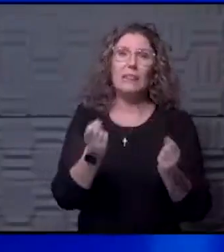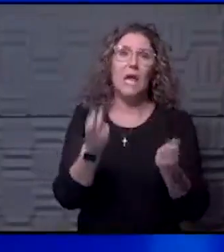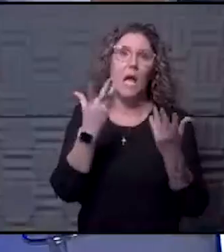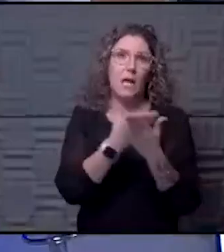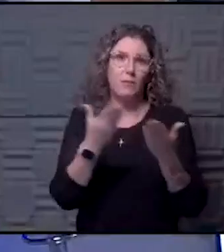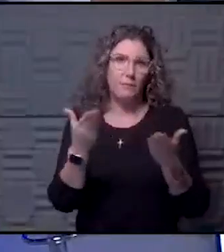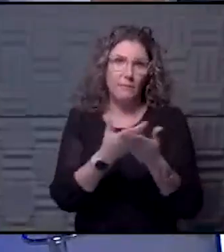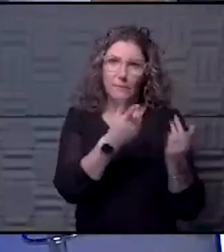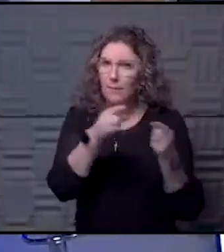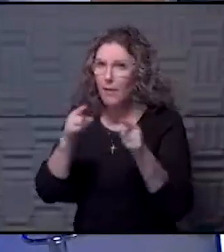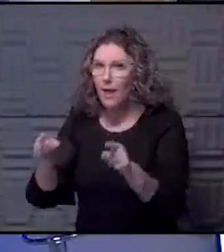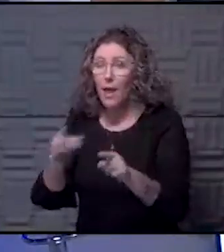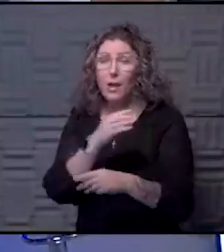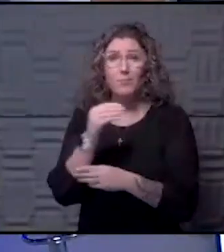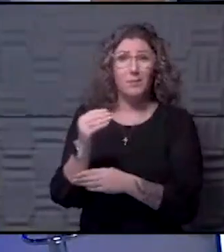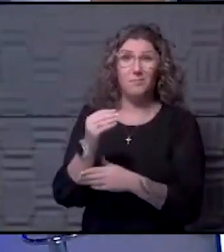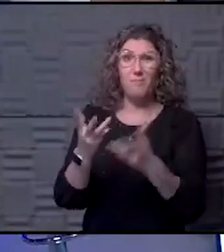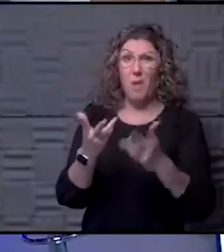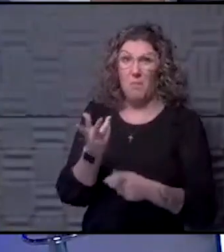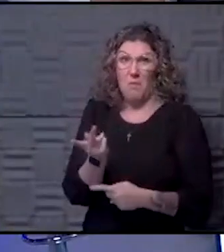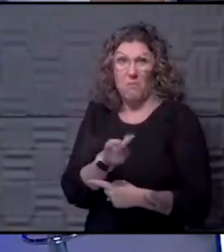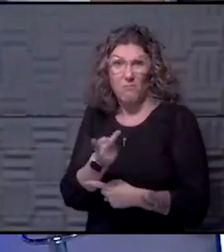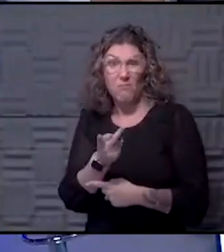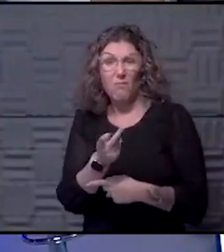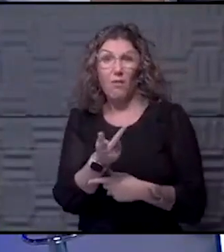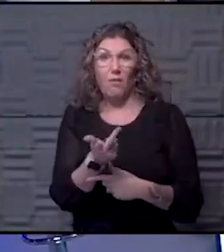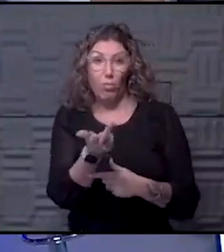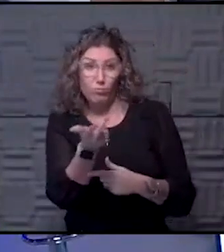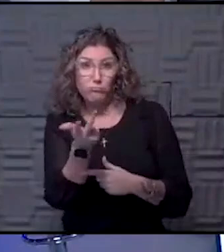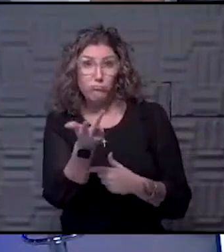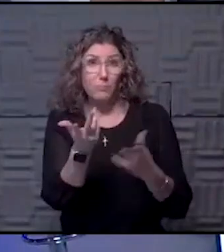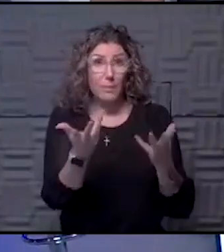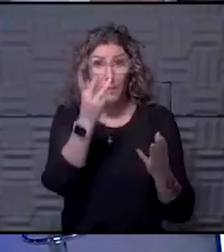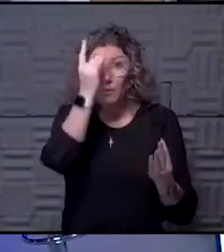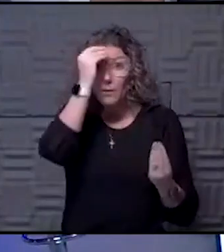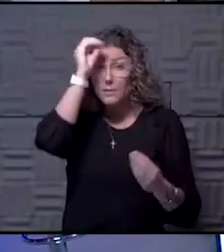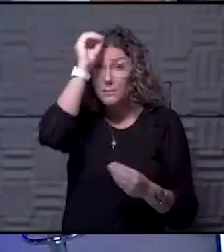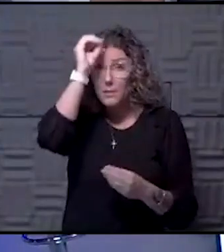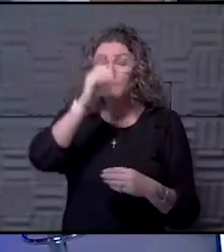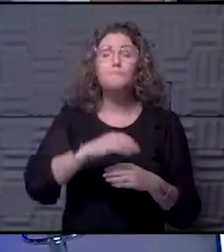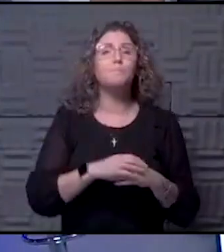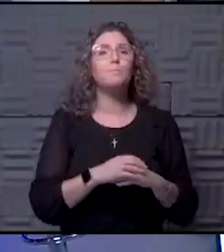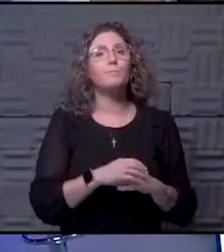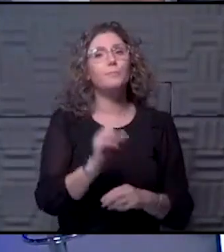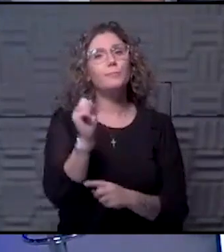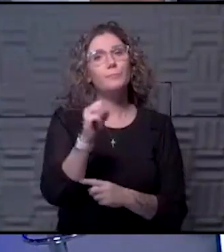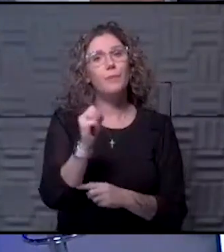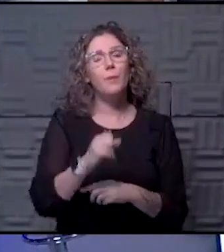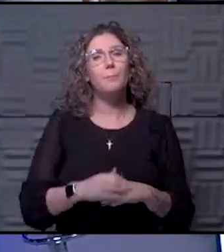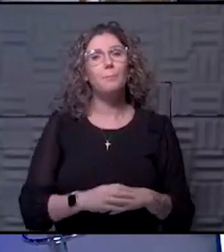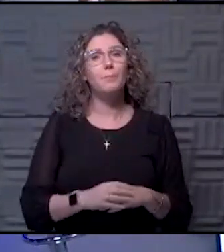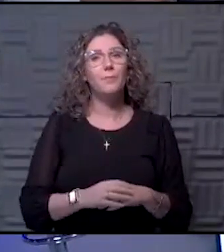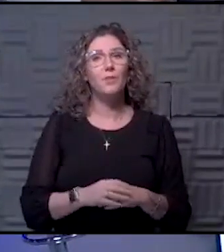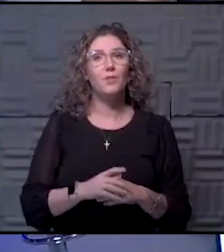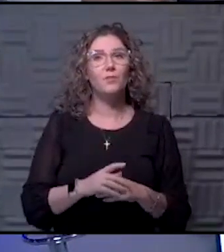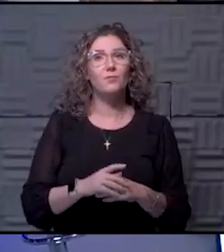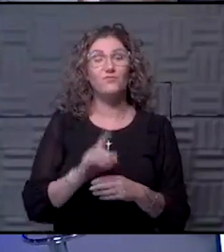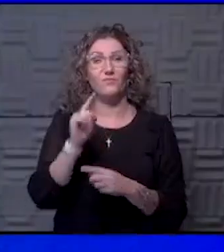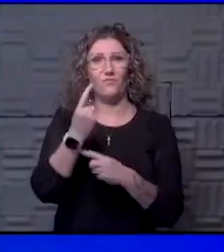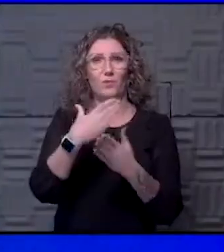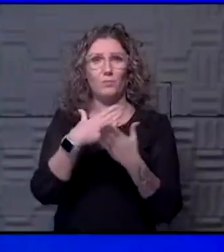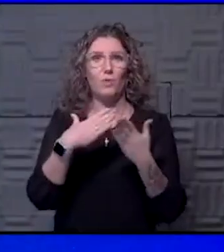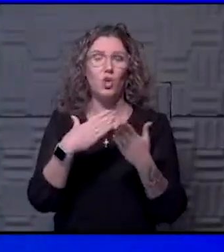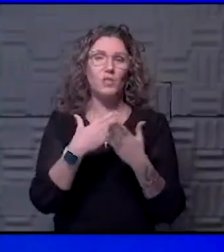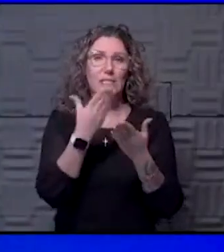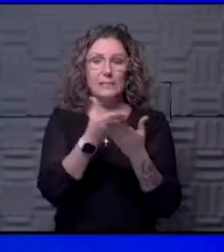or Casey or even and Branden, you may have some thoughts. Yeah, I think definitely the first part initially, it's